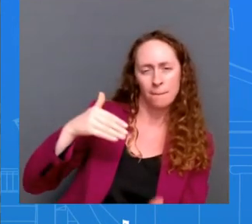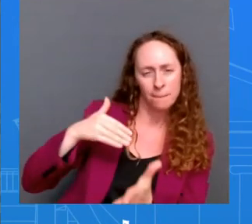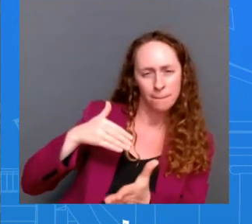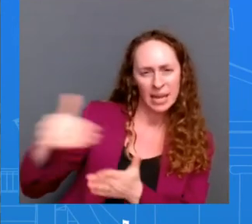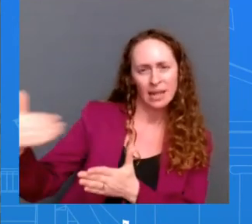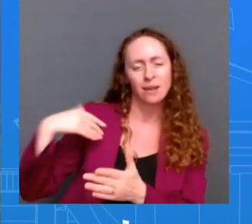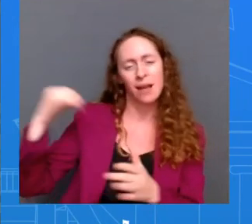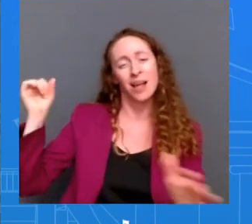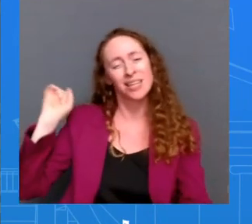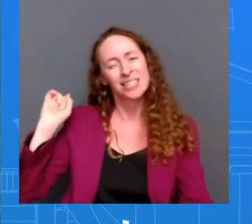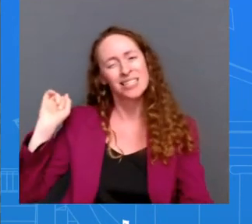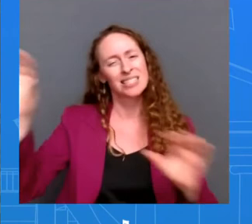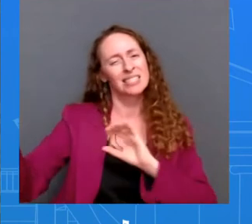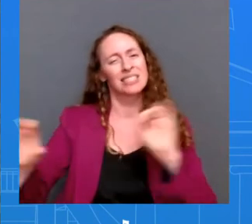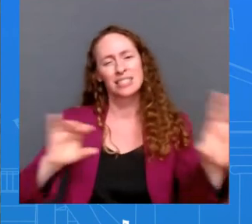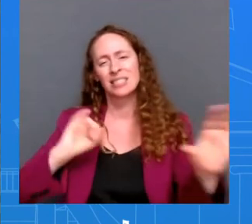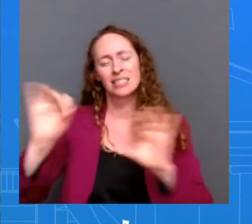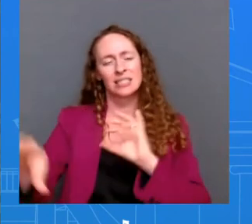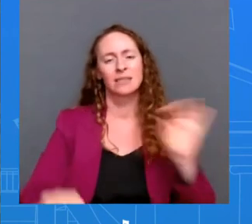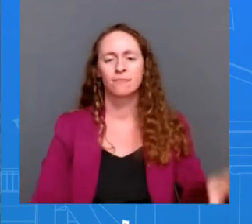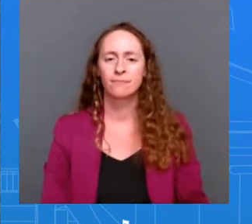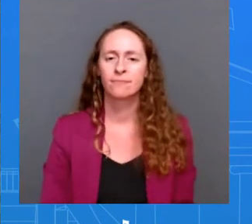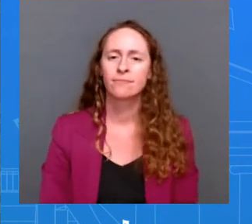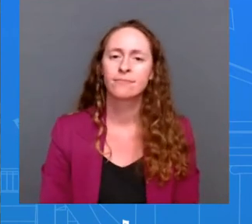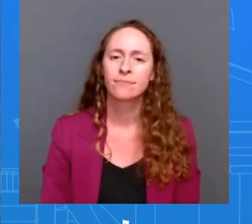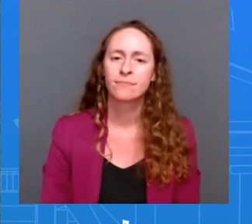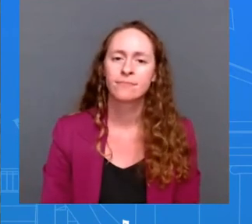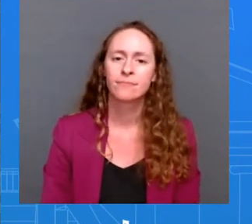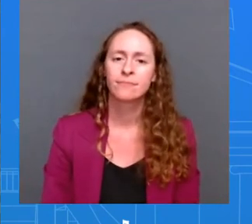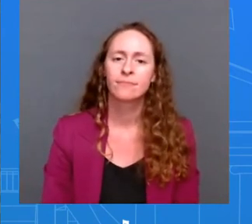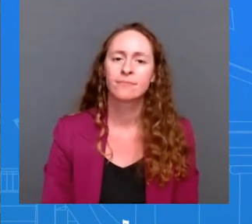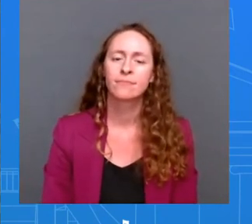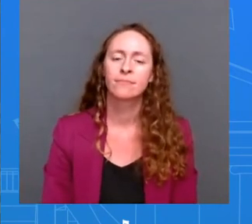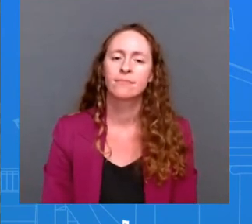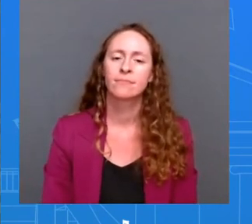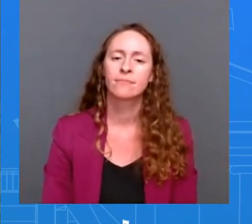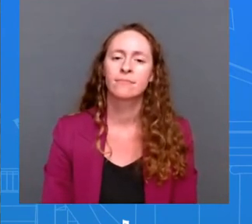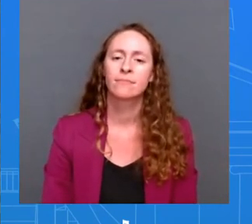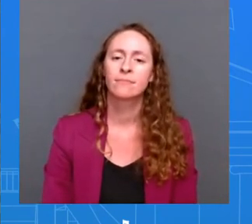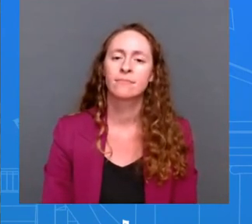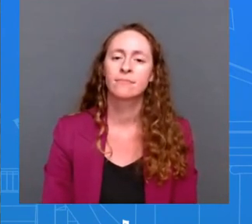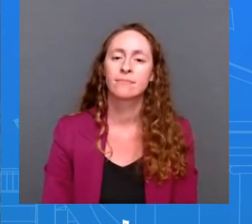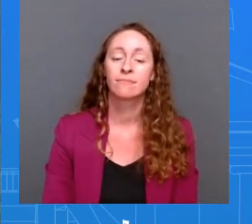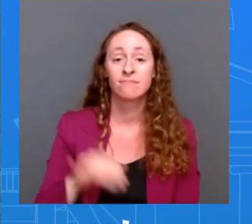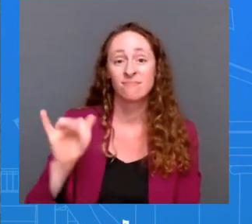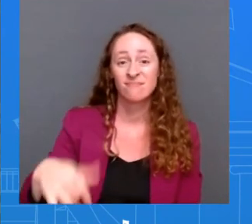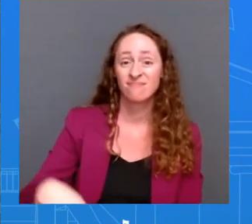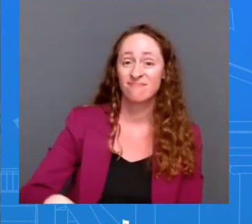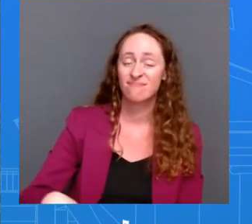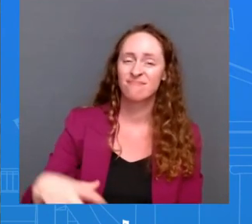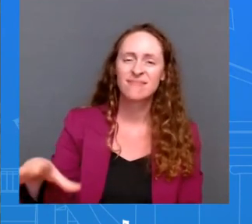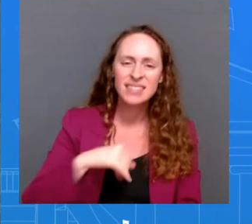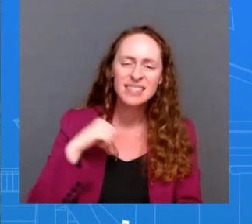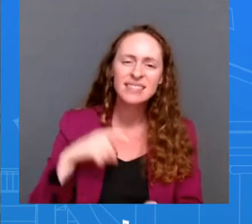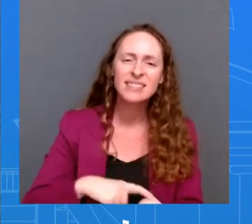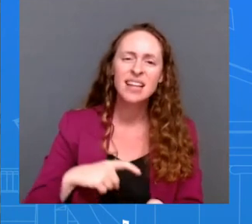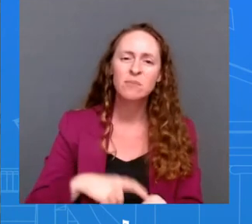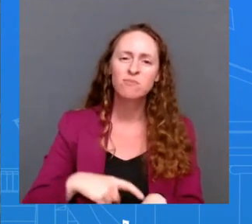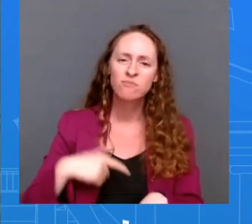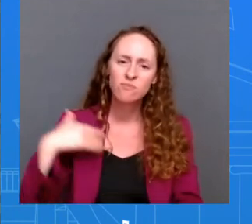way. So this is just part of the process and what we have been following the science and making sure